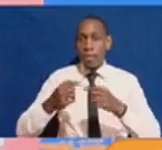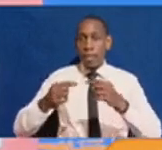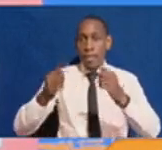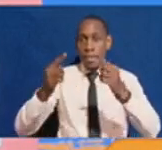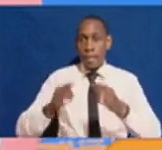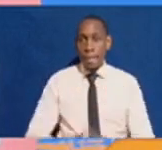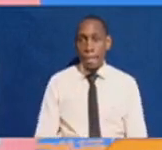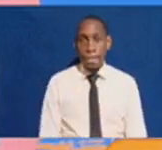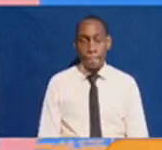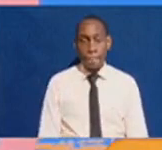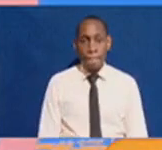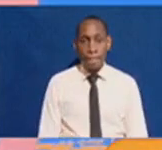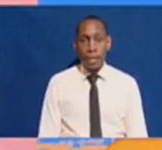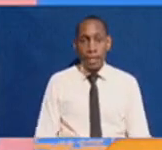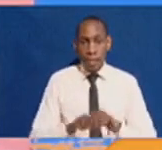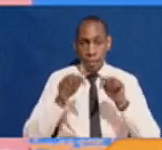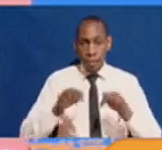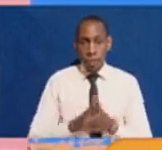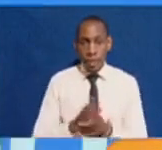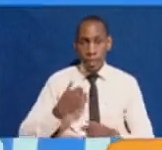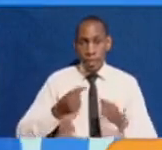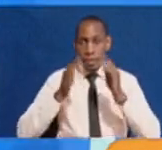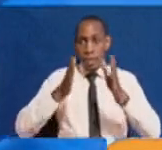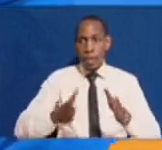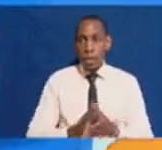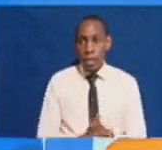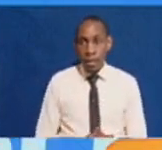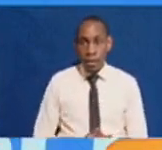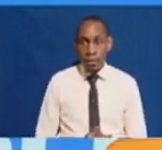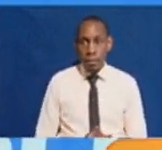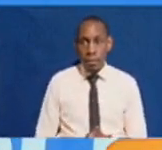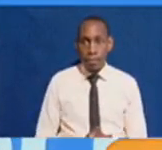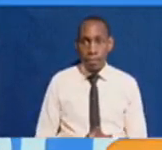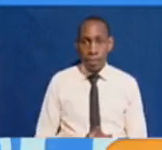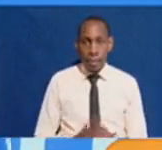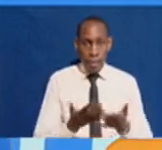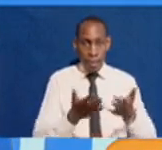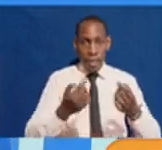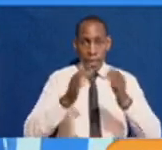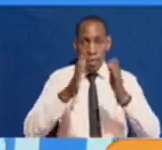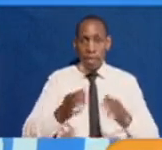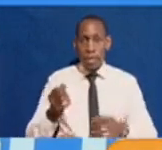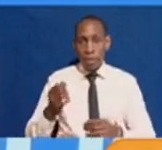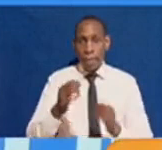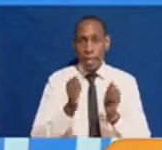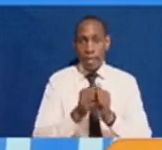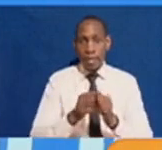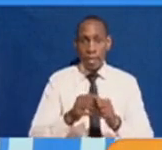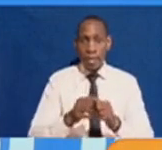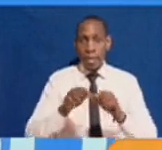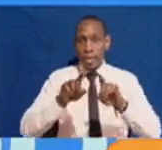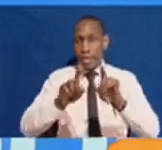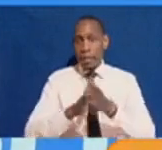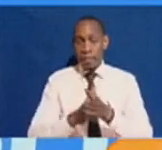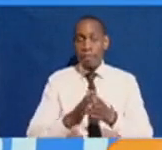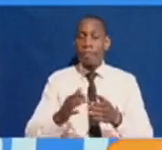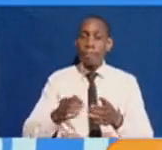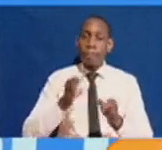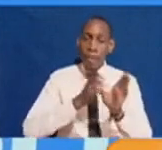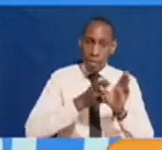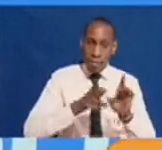mshindi. Na kwa leo mimi ni mshindi. Kama unavyoona hawa ndio washindi wetu wa mwezi wa Oktoba, na wewe usiache